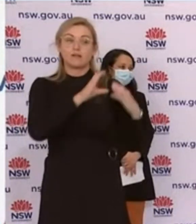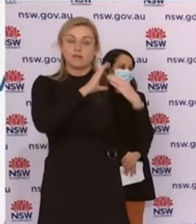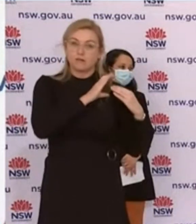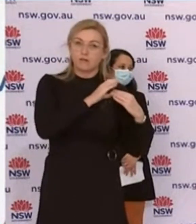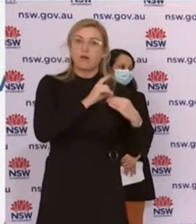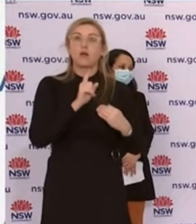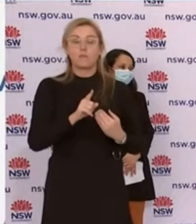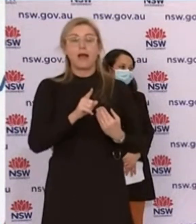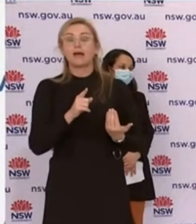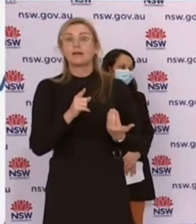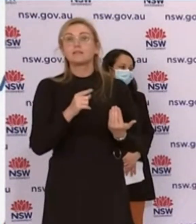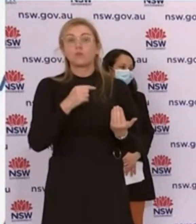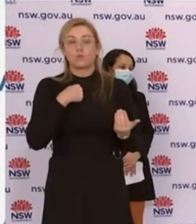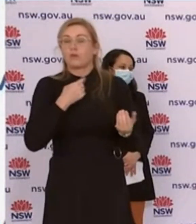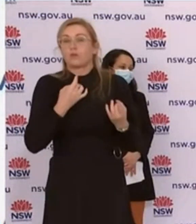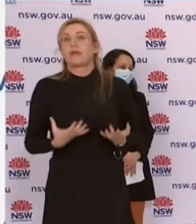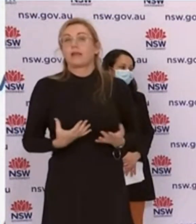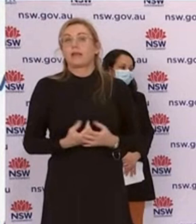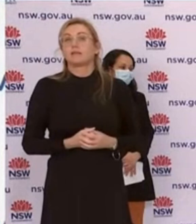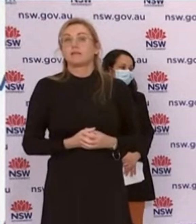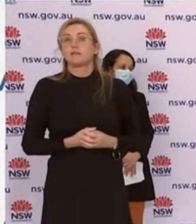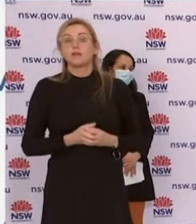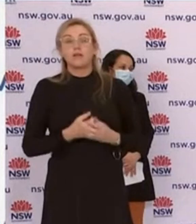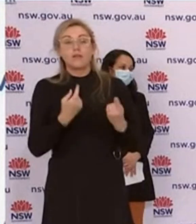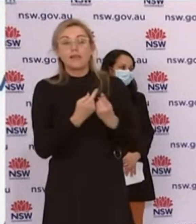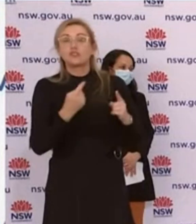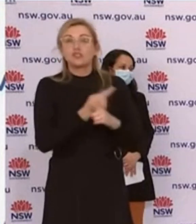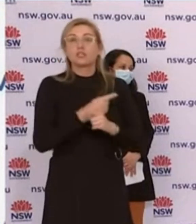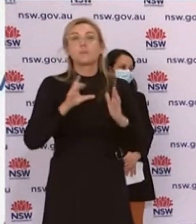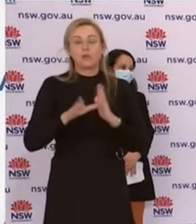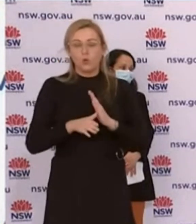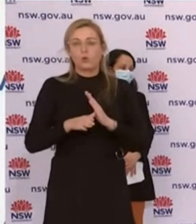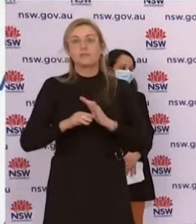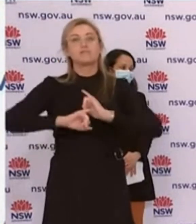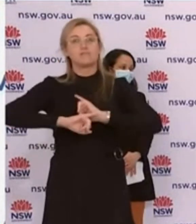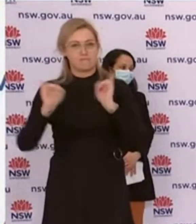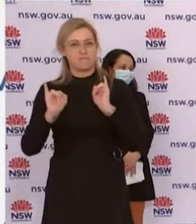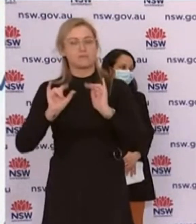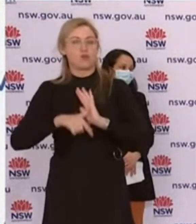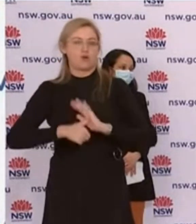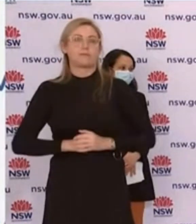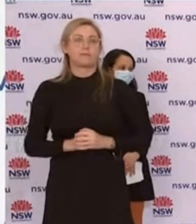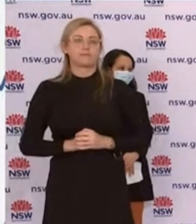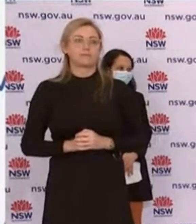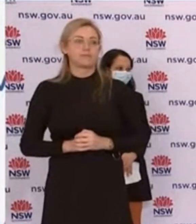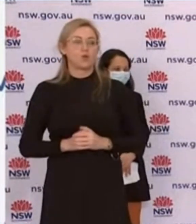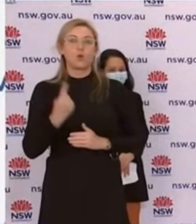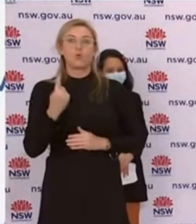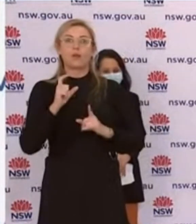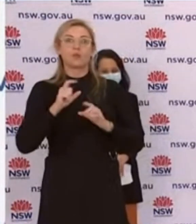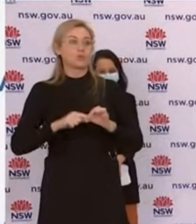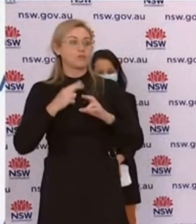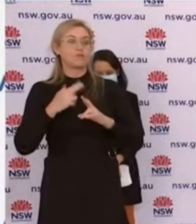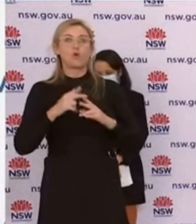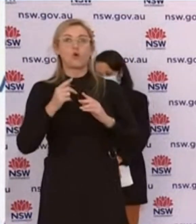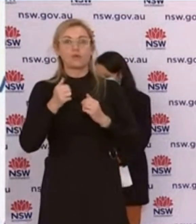mean things might happen a bit differently because we're in a pandemic, and that obviously puts extra pressure on the system. The DP has one question, I think, and